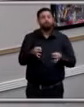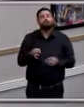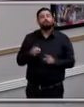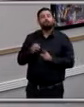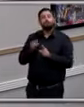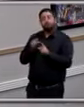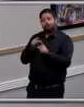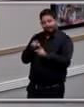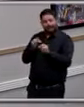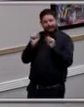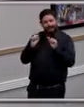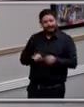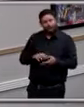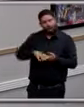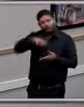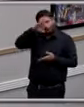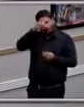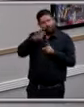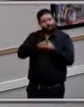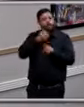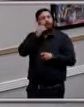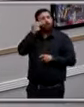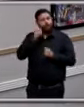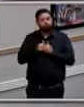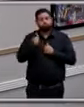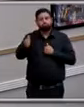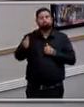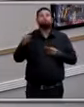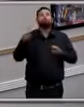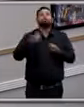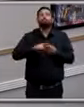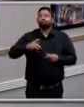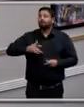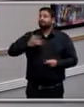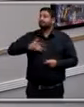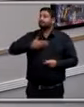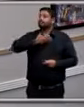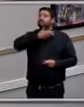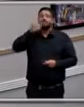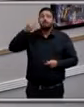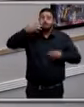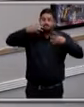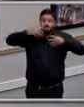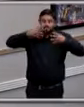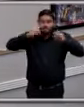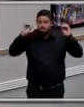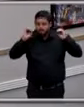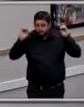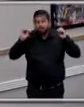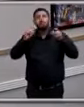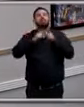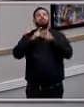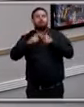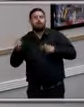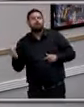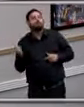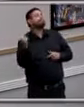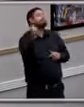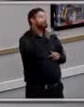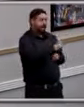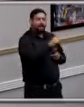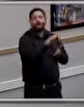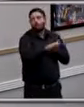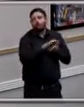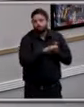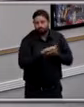learn remotely from home until their symptoms subside, and then they can come back to face-to-face. So the answer to